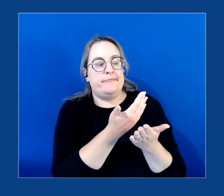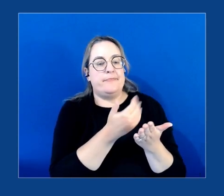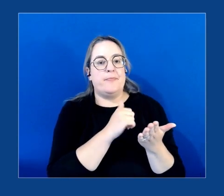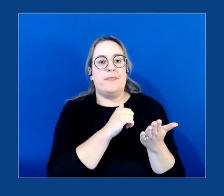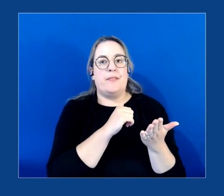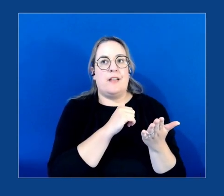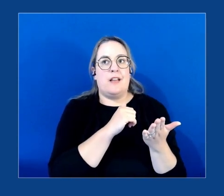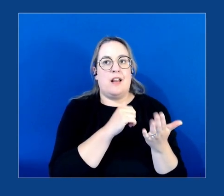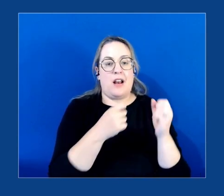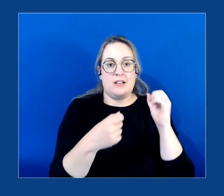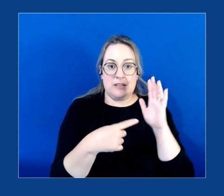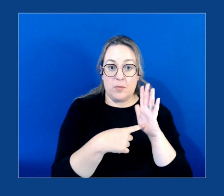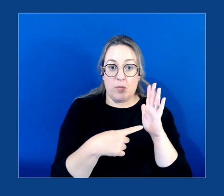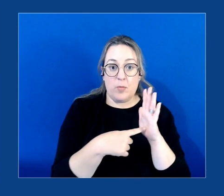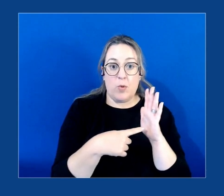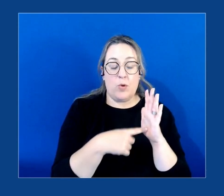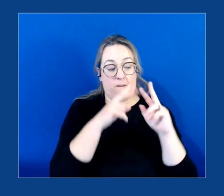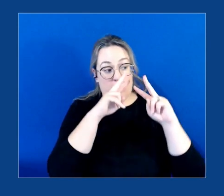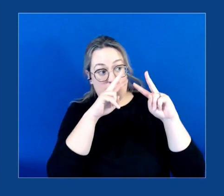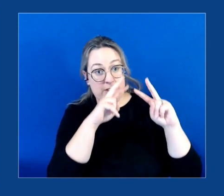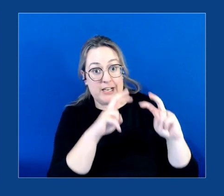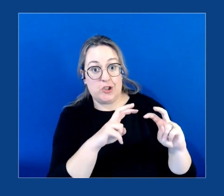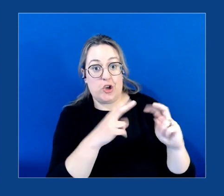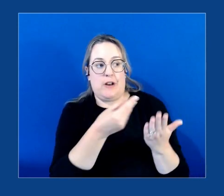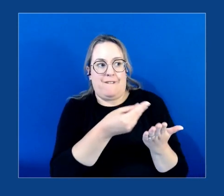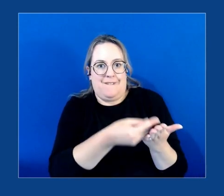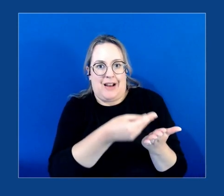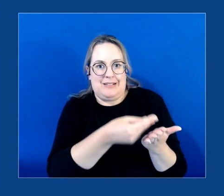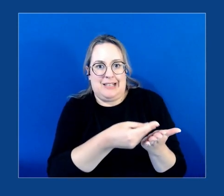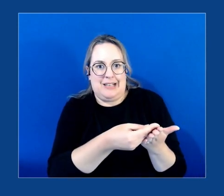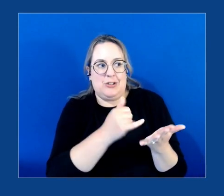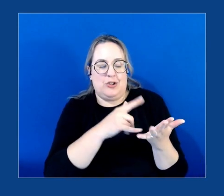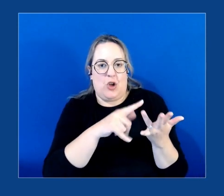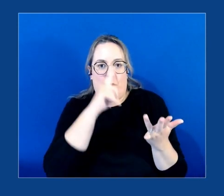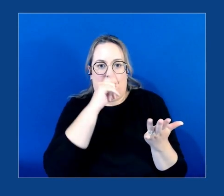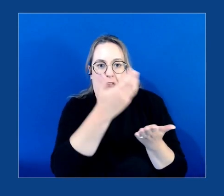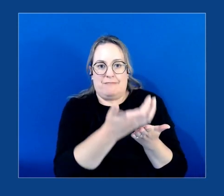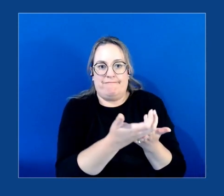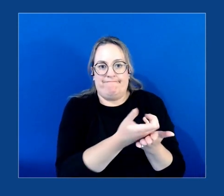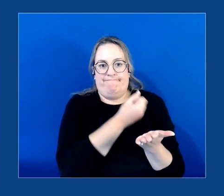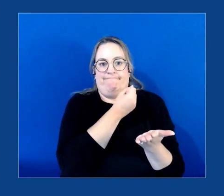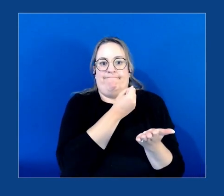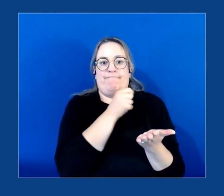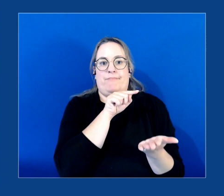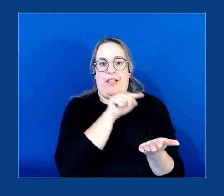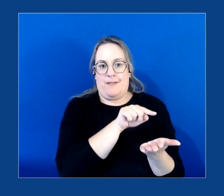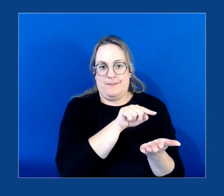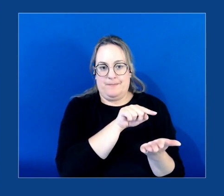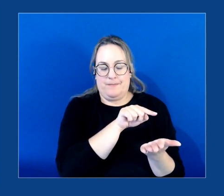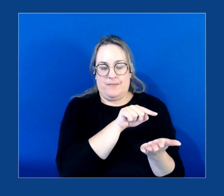the importance of research, the need for funding to serve those practices. But for